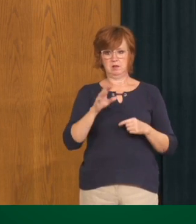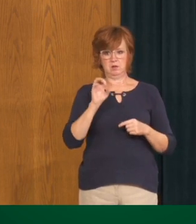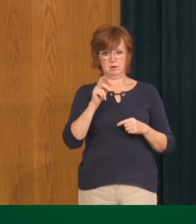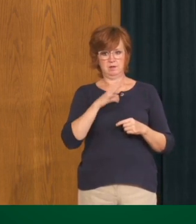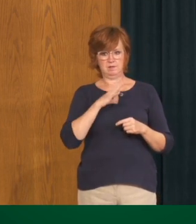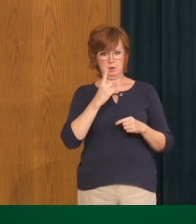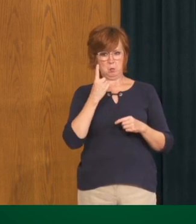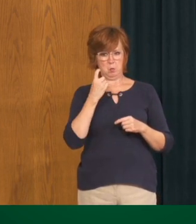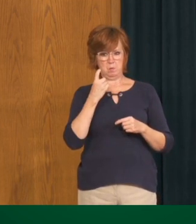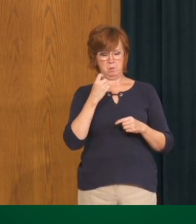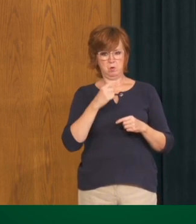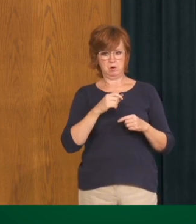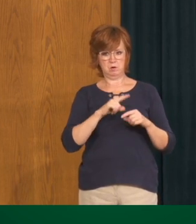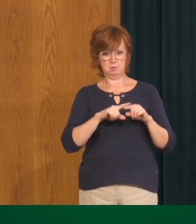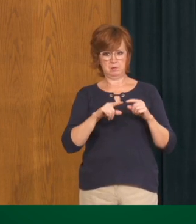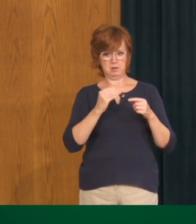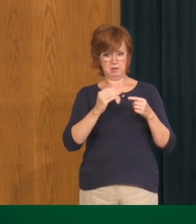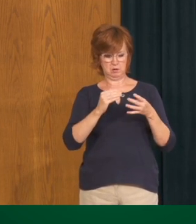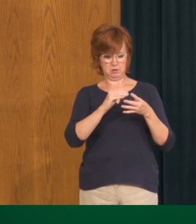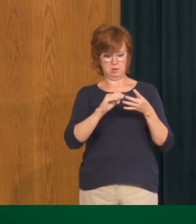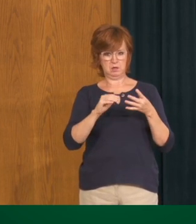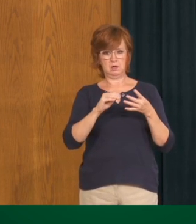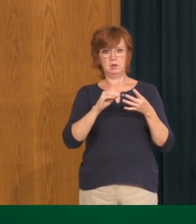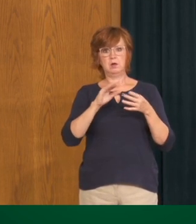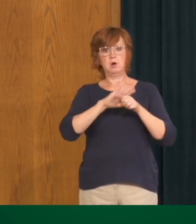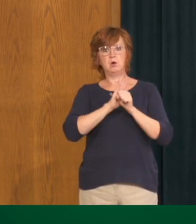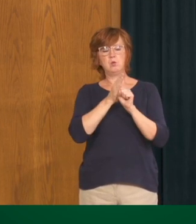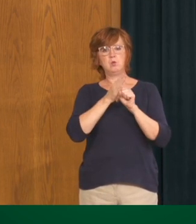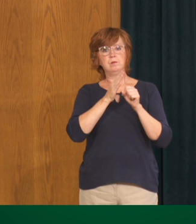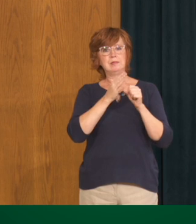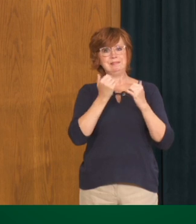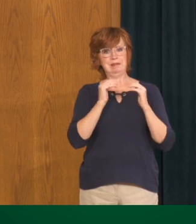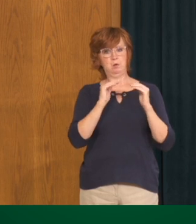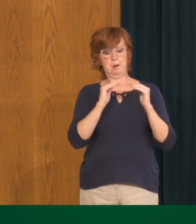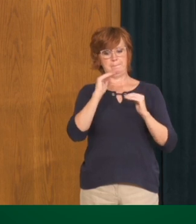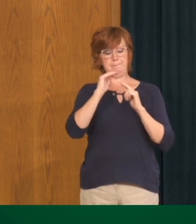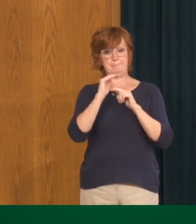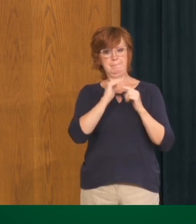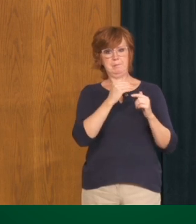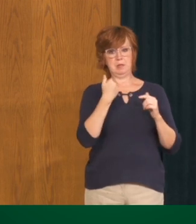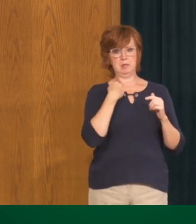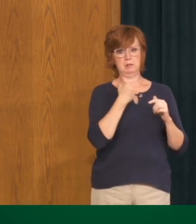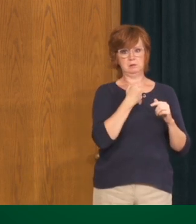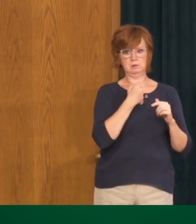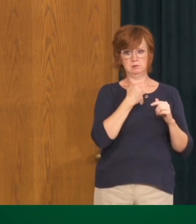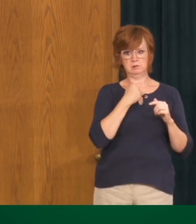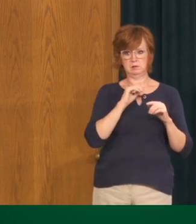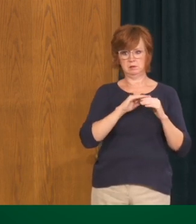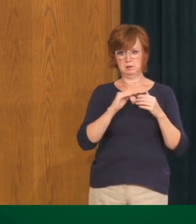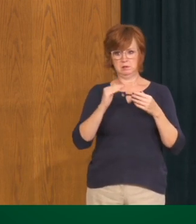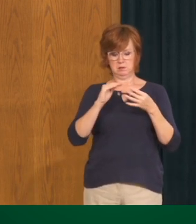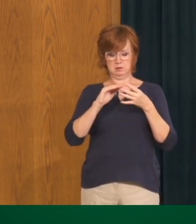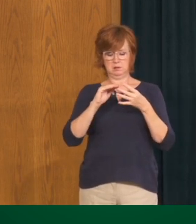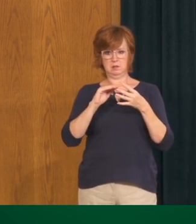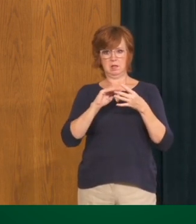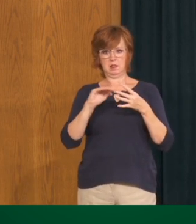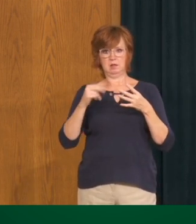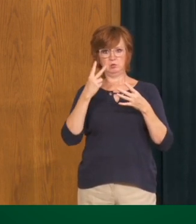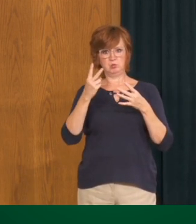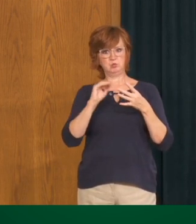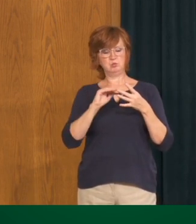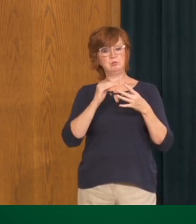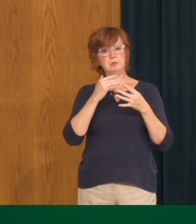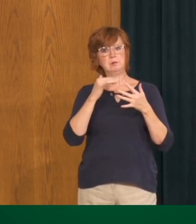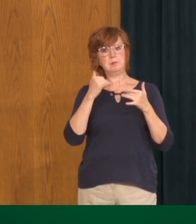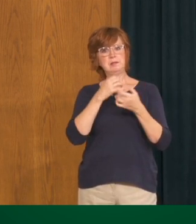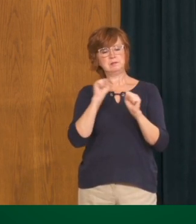that, because COVID transmission is higher right now than it was in the spring, level 2 is a good place to start. But under